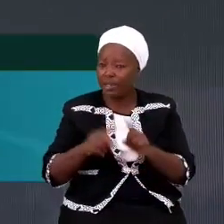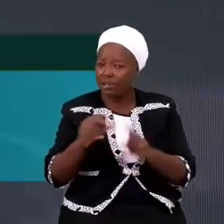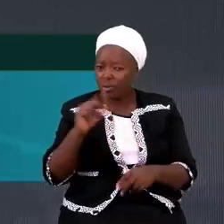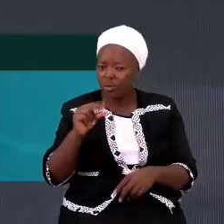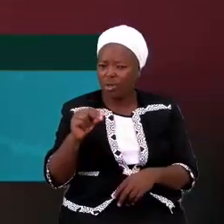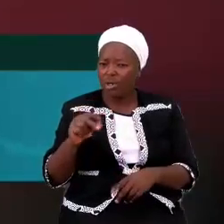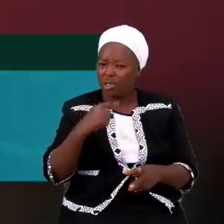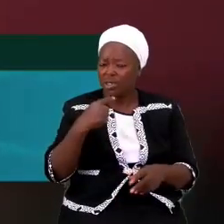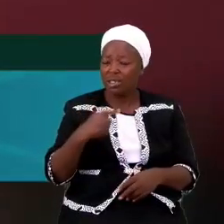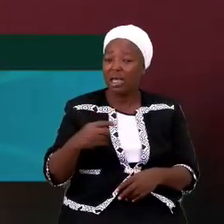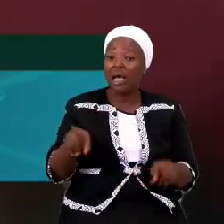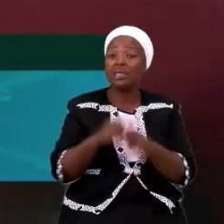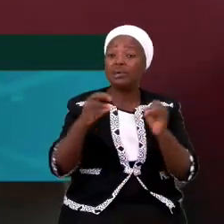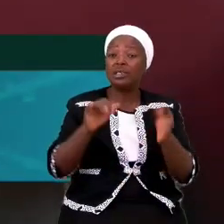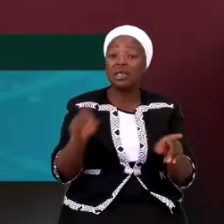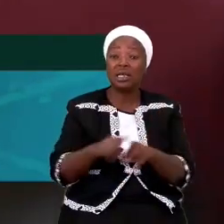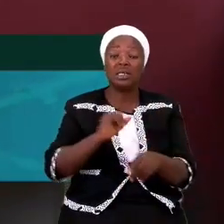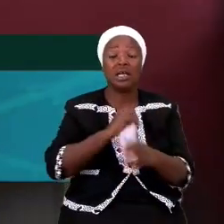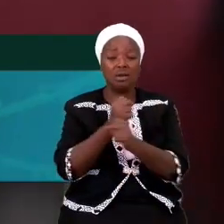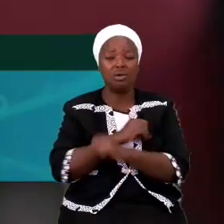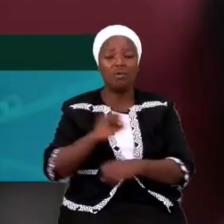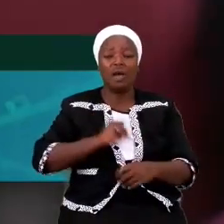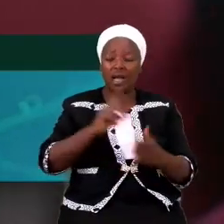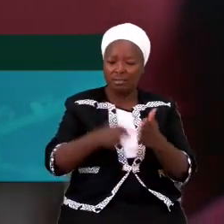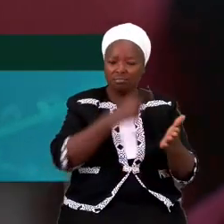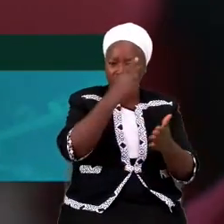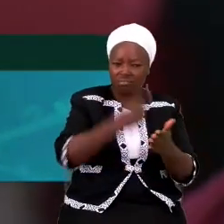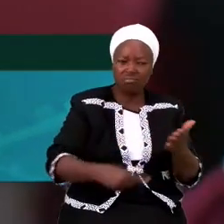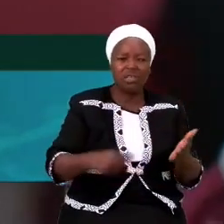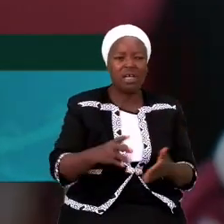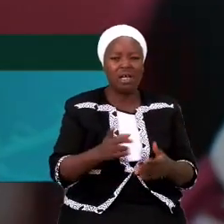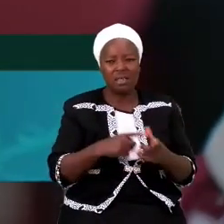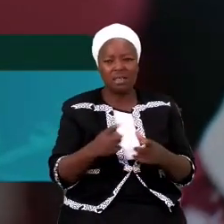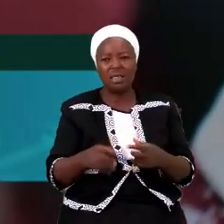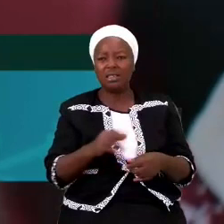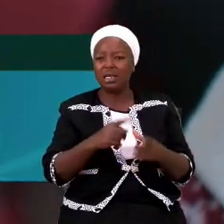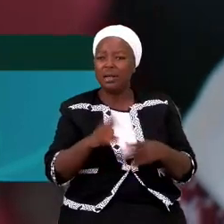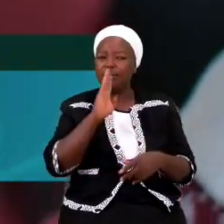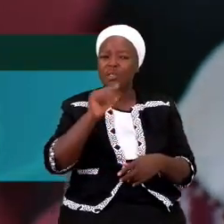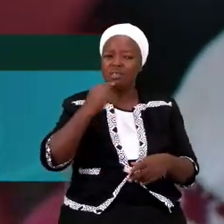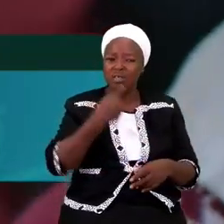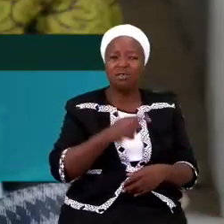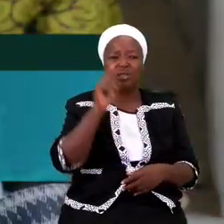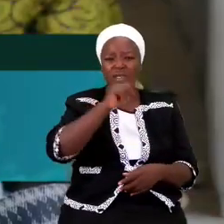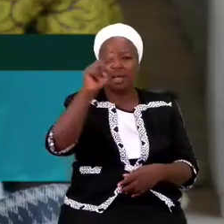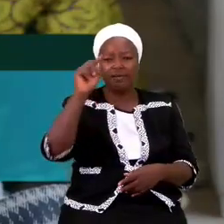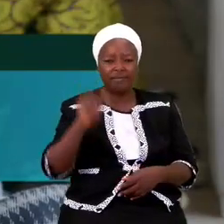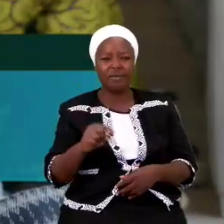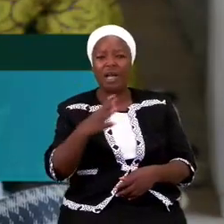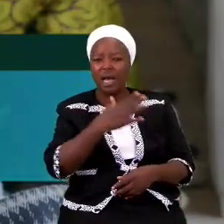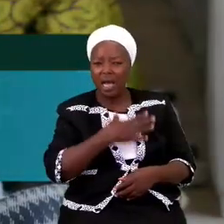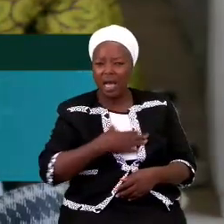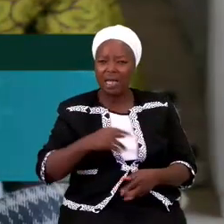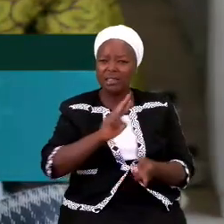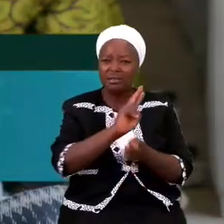zealous therefore and repent. And then he says in verse 20, he says, behold,